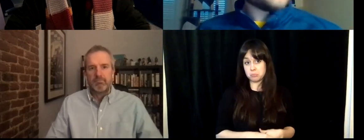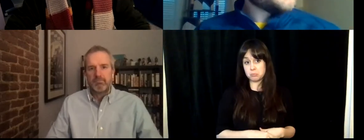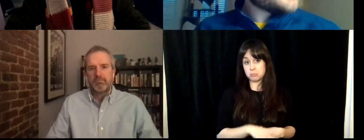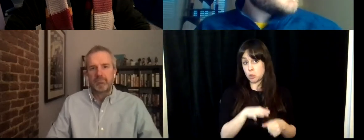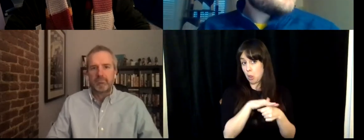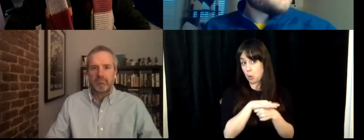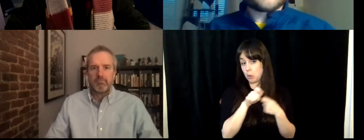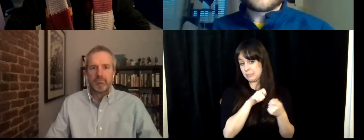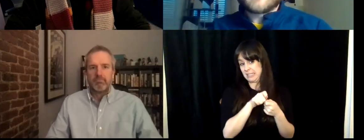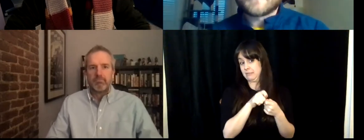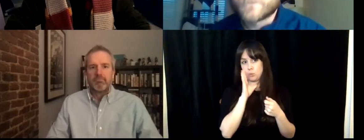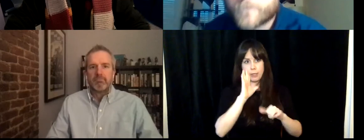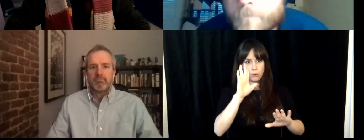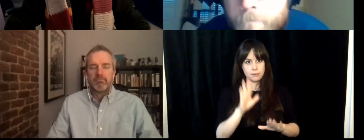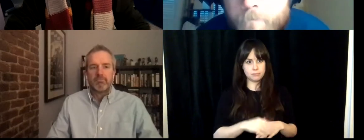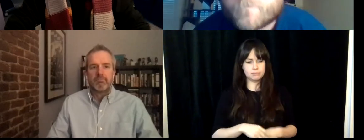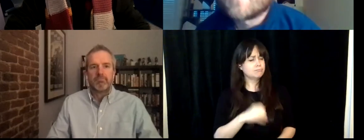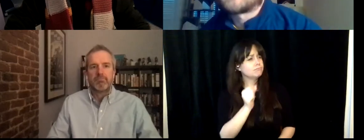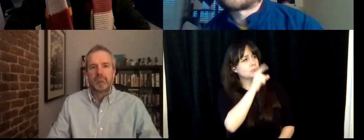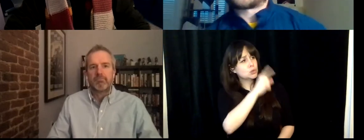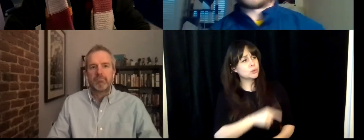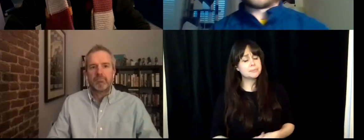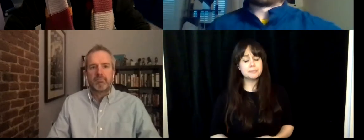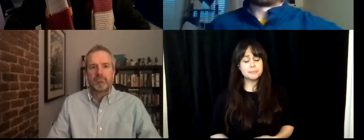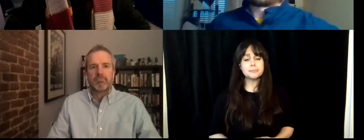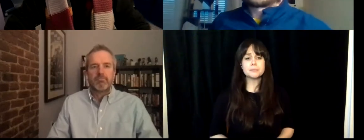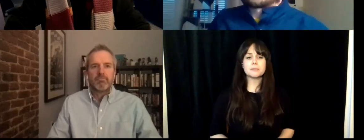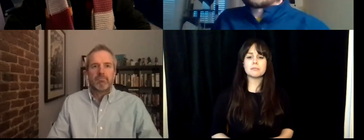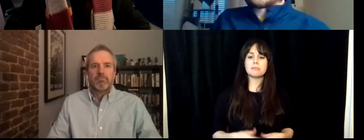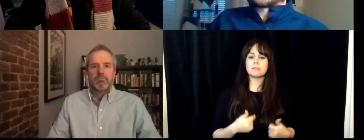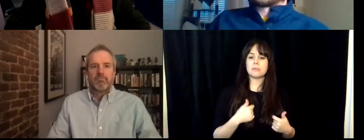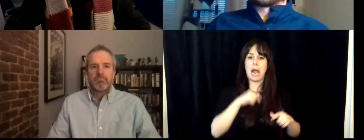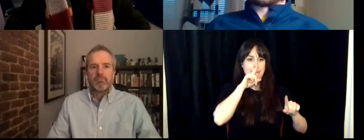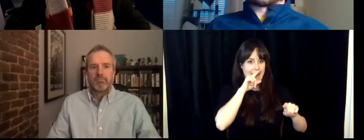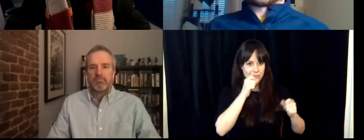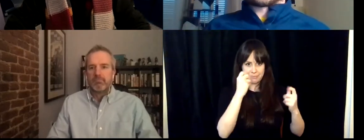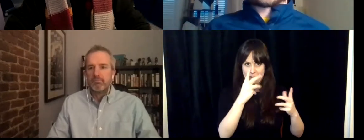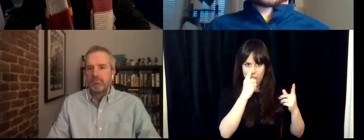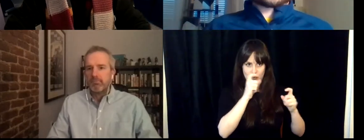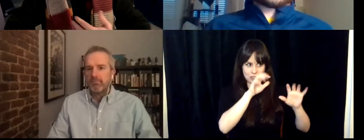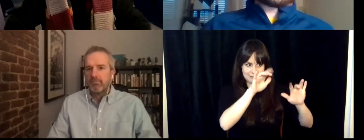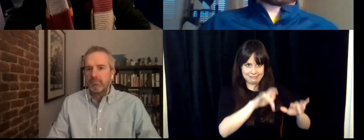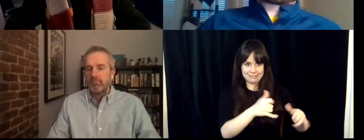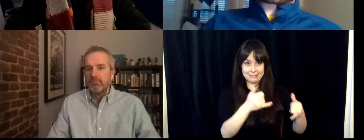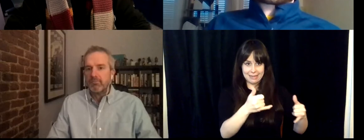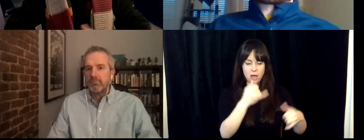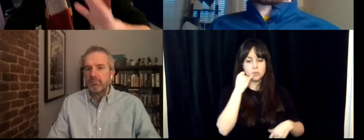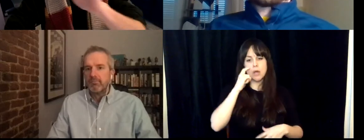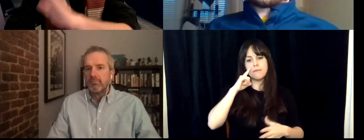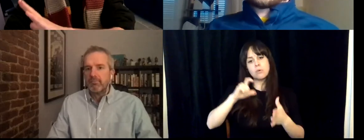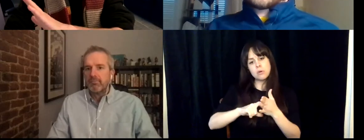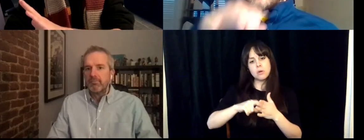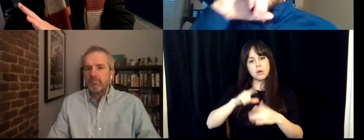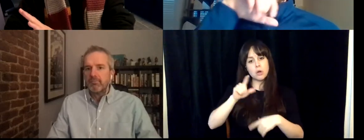locally, would be great. Yeah, I think so. I'm answering a bunch of these, and so if somebody saw a question in the